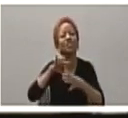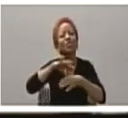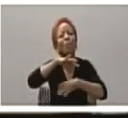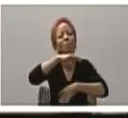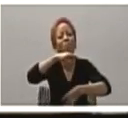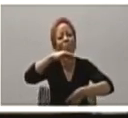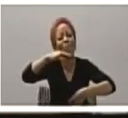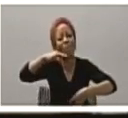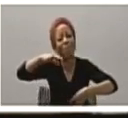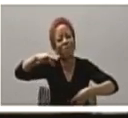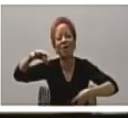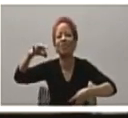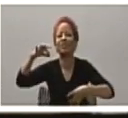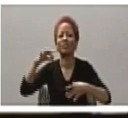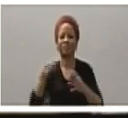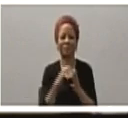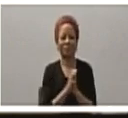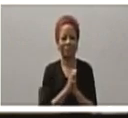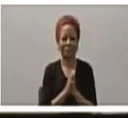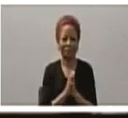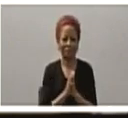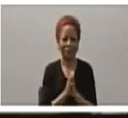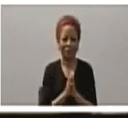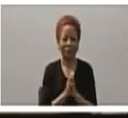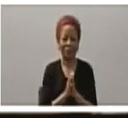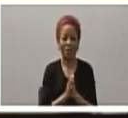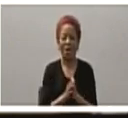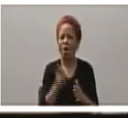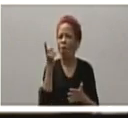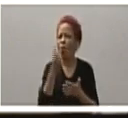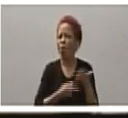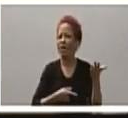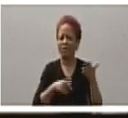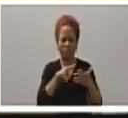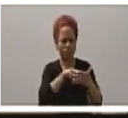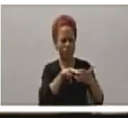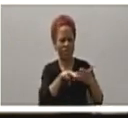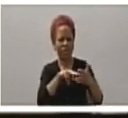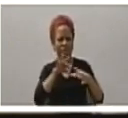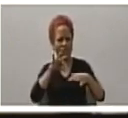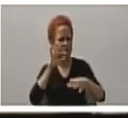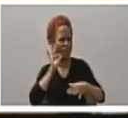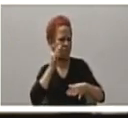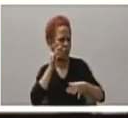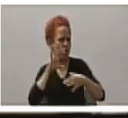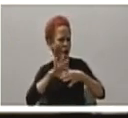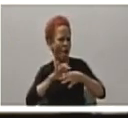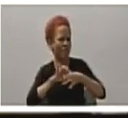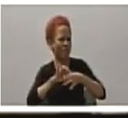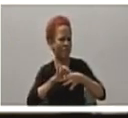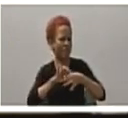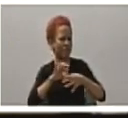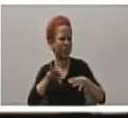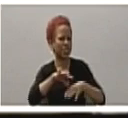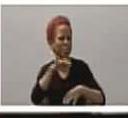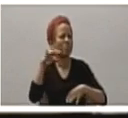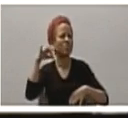what are the fruit of the Spirit? St. Paul told us in the letter to the Galatians, chapter